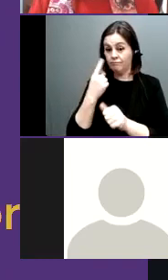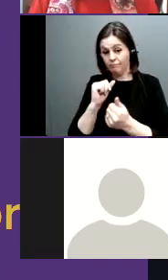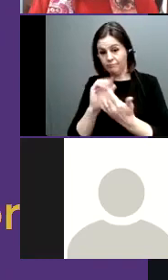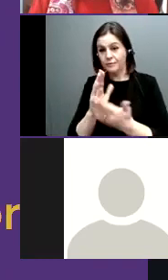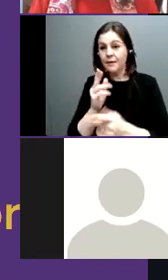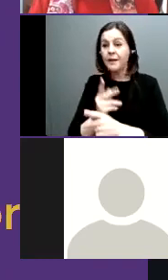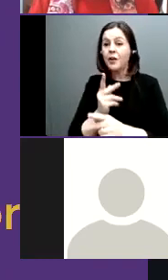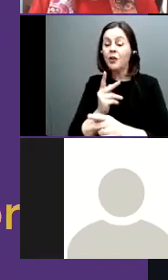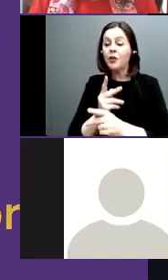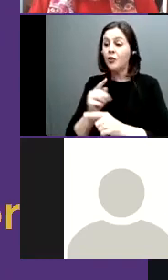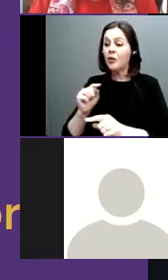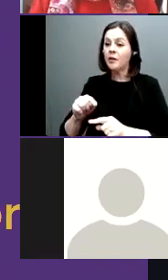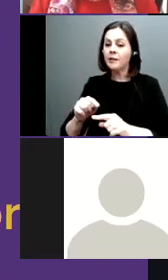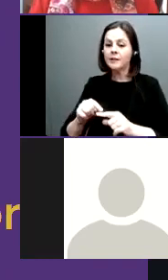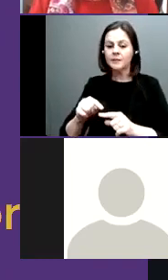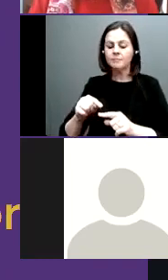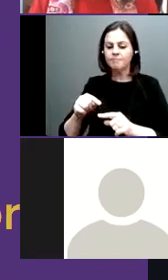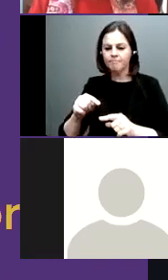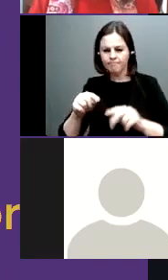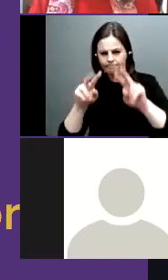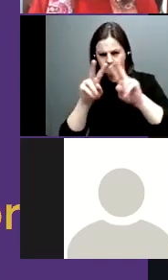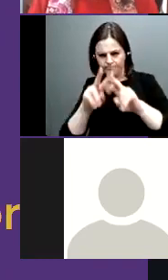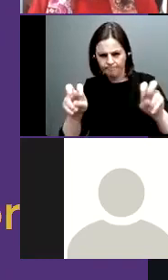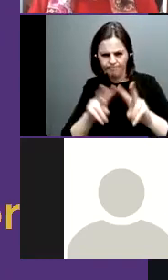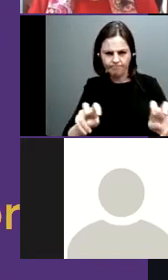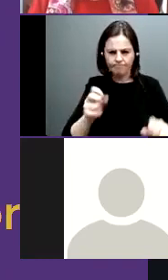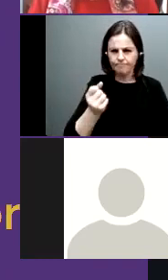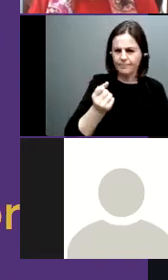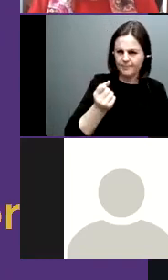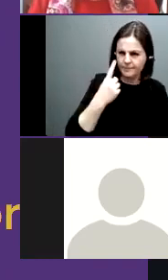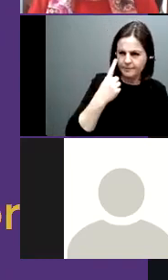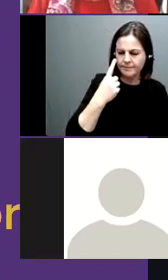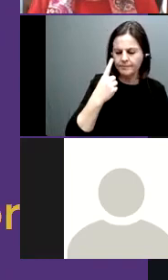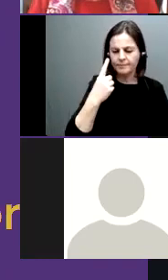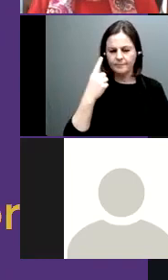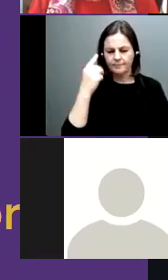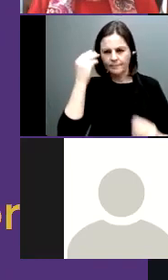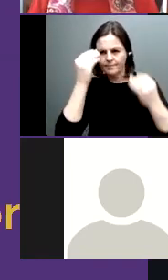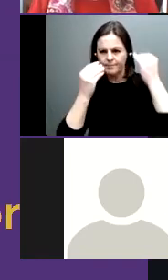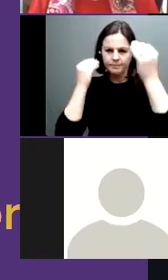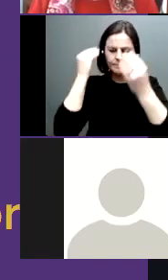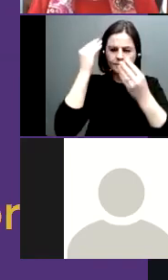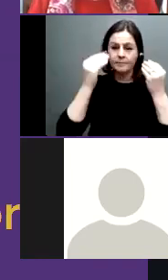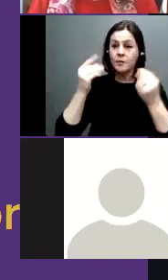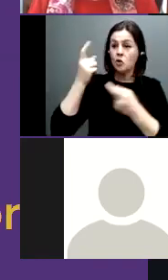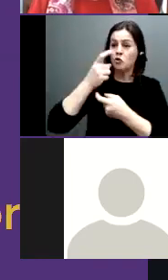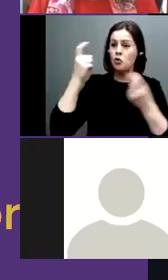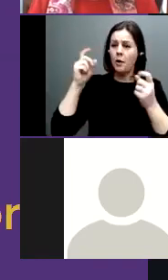understands and considers the pervasive nature of